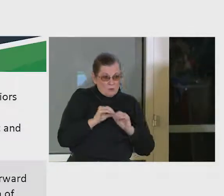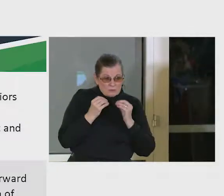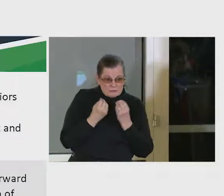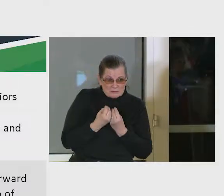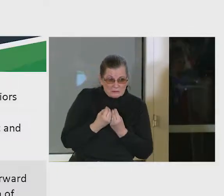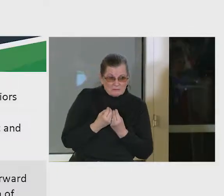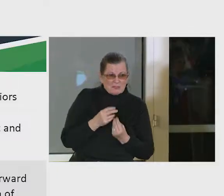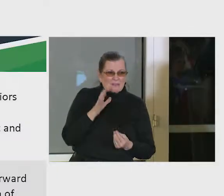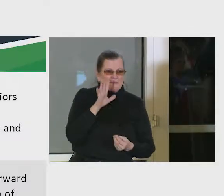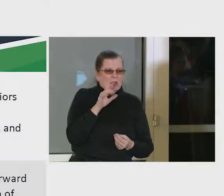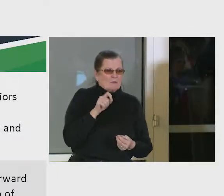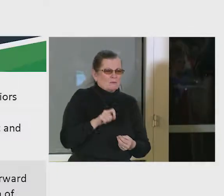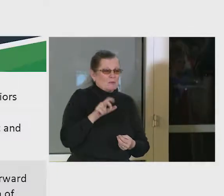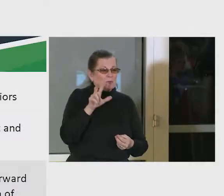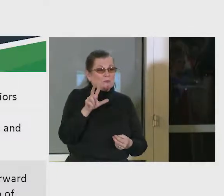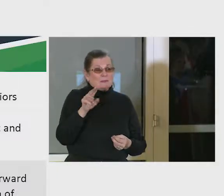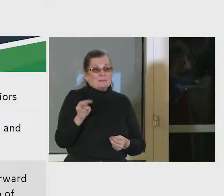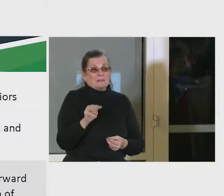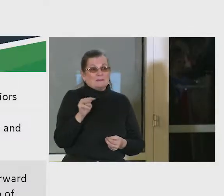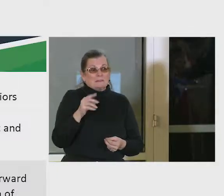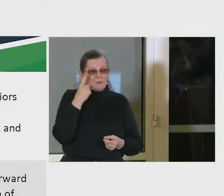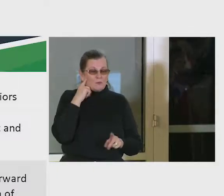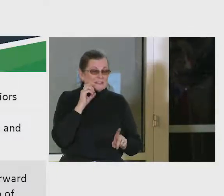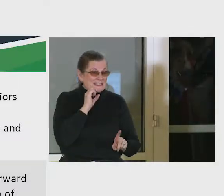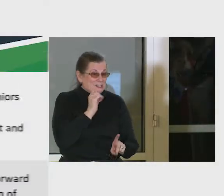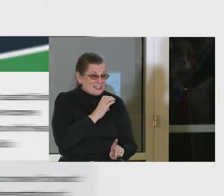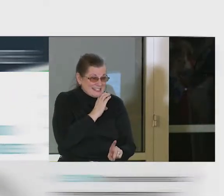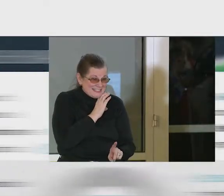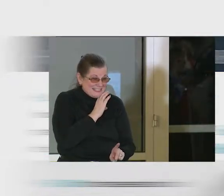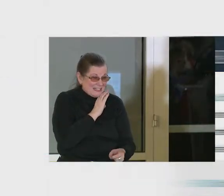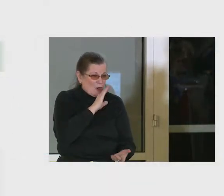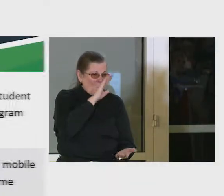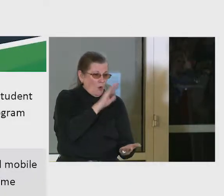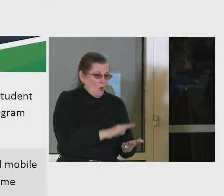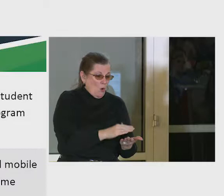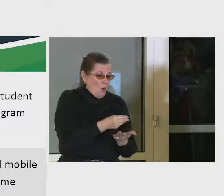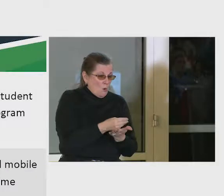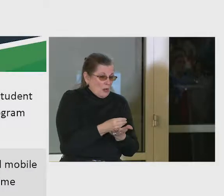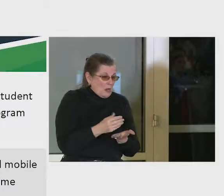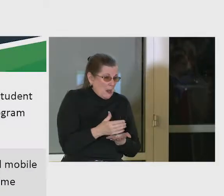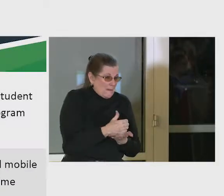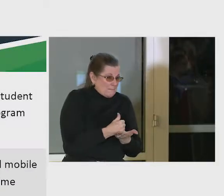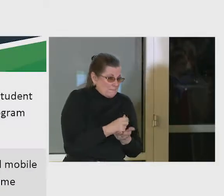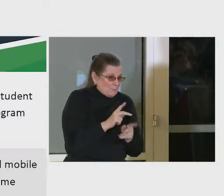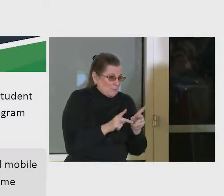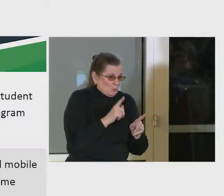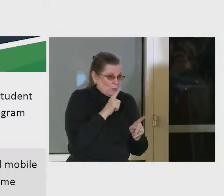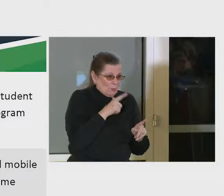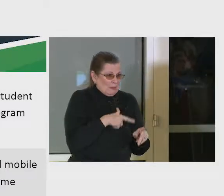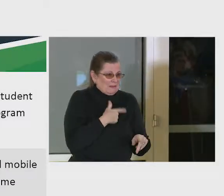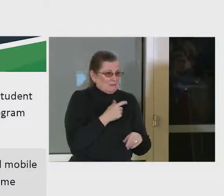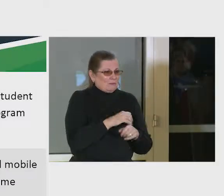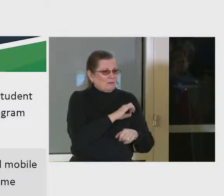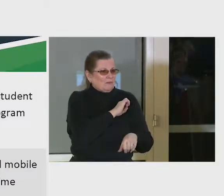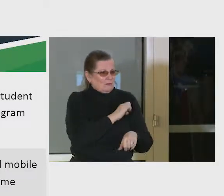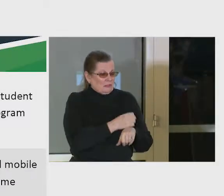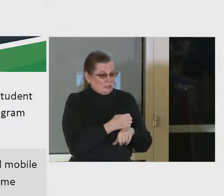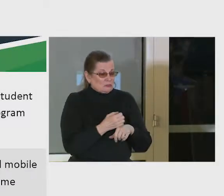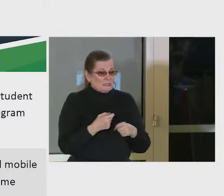and low-income residents with heat and their energy bills. In the public safety space, where we spend